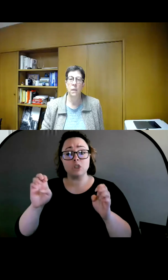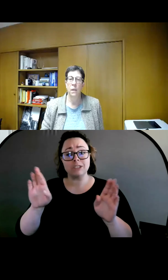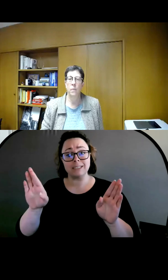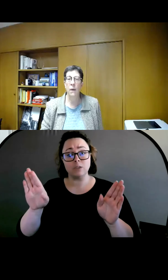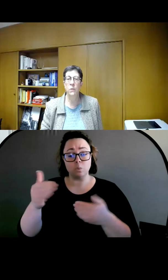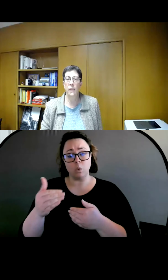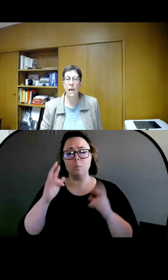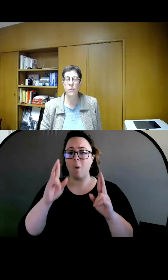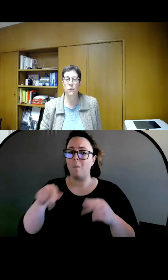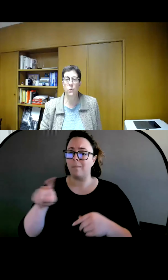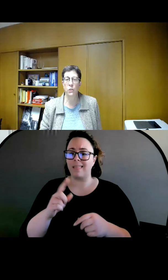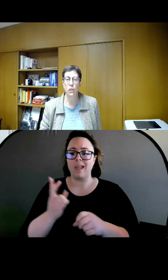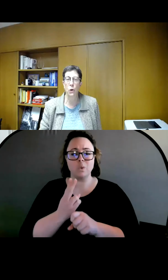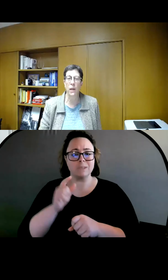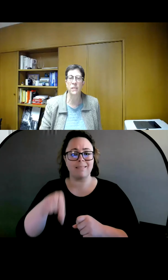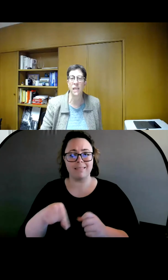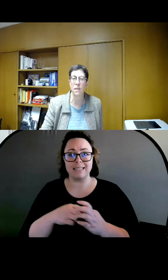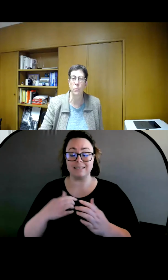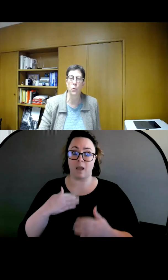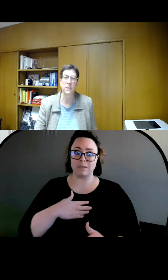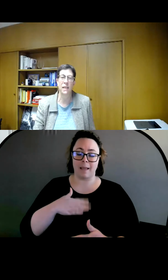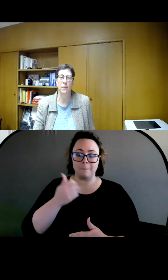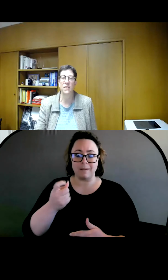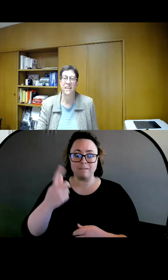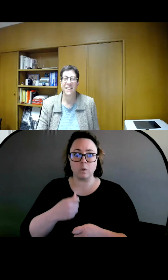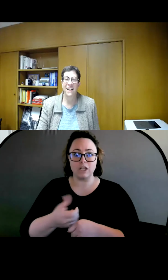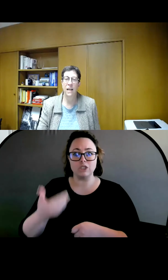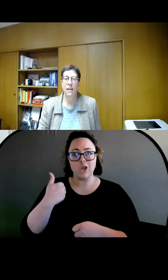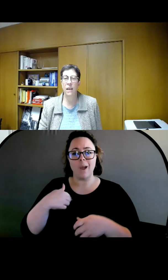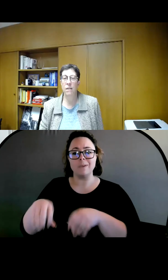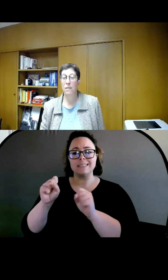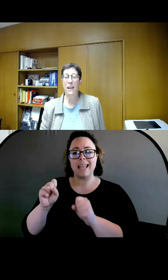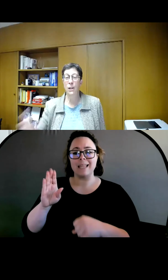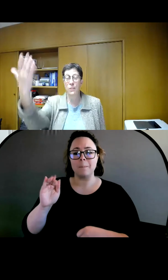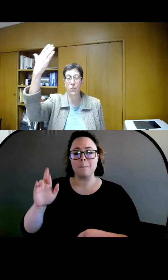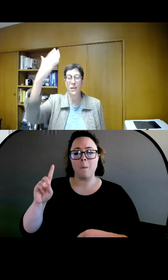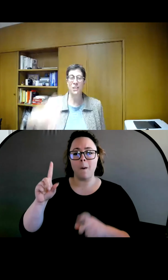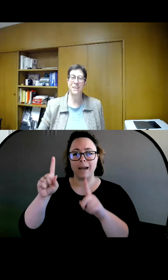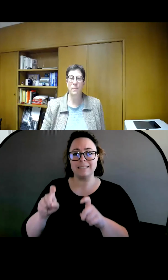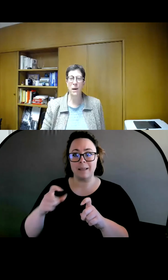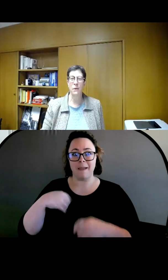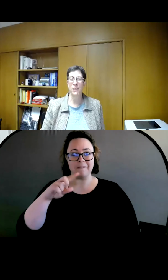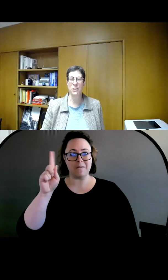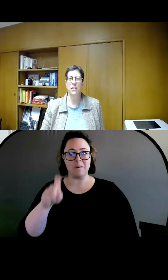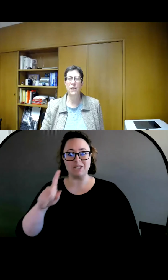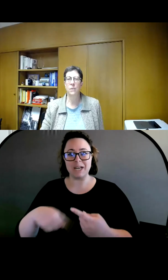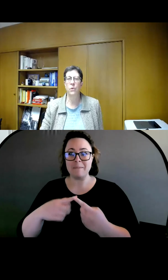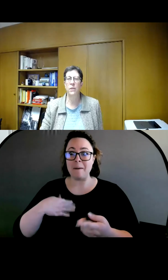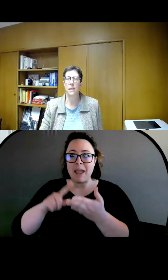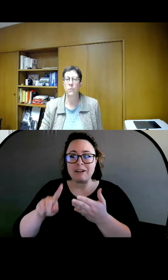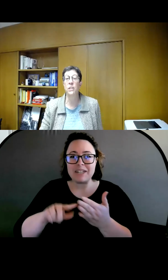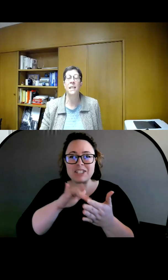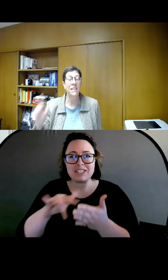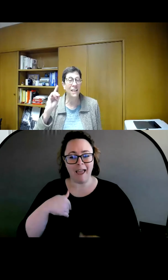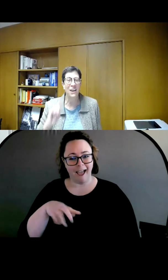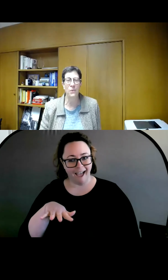this. I was really happy a few years ago when I was taking my board exams, and there was this question about my research study on the board